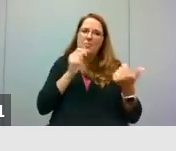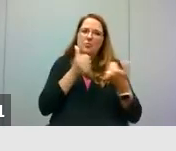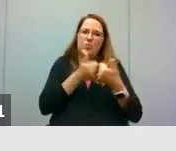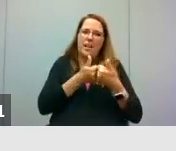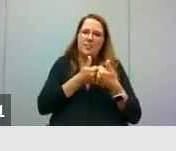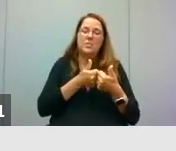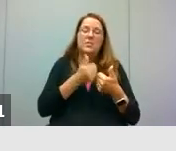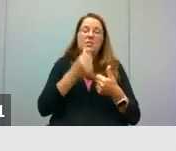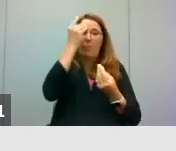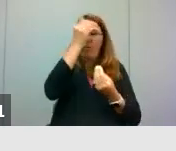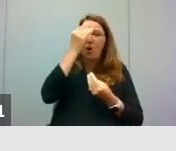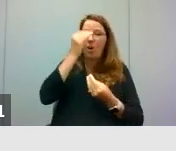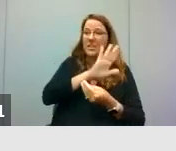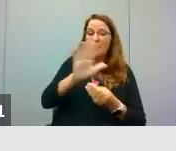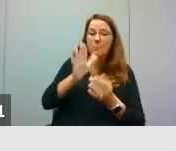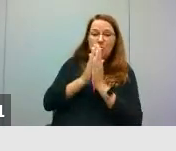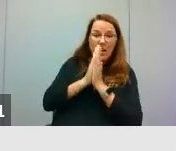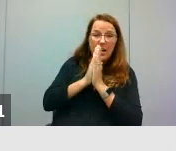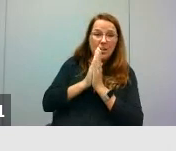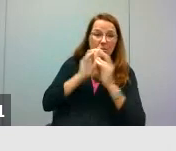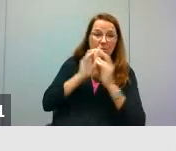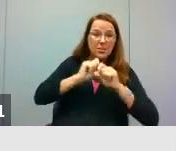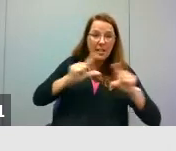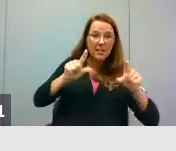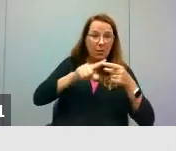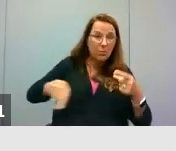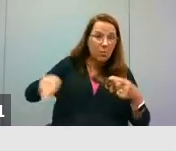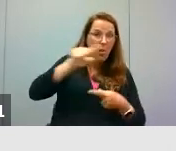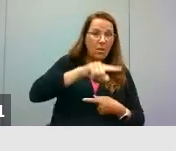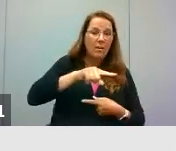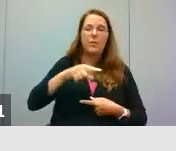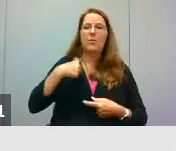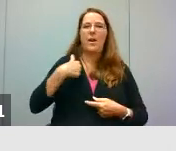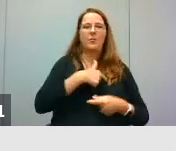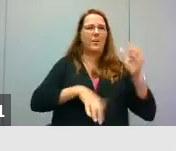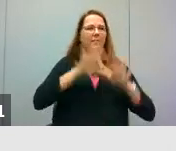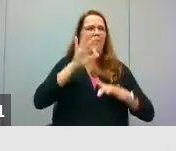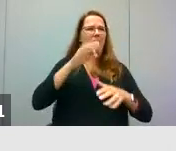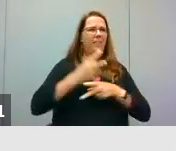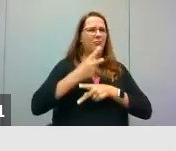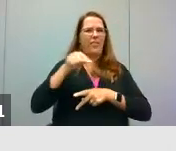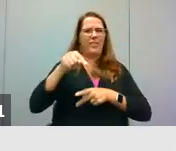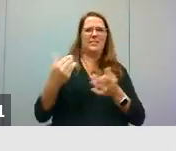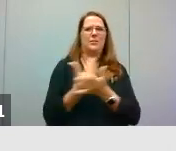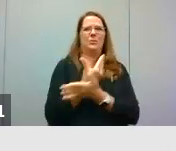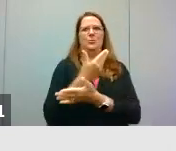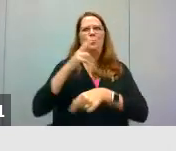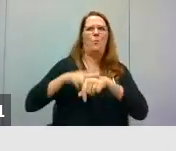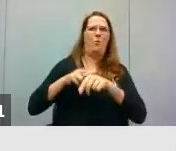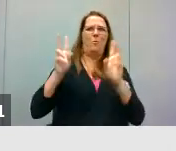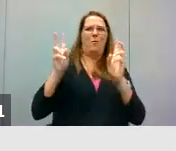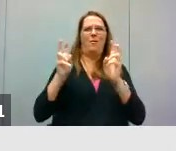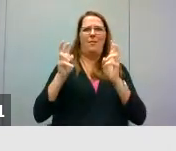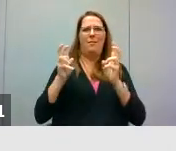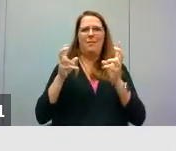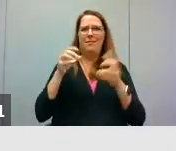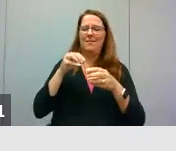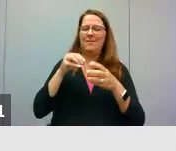to you all as we find this new normal in life, and within